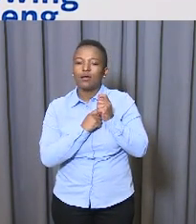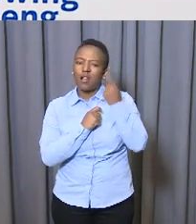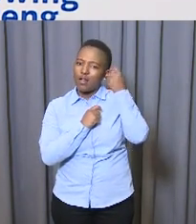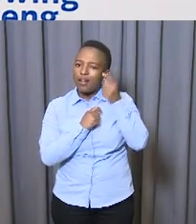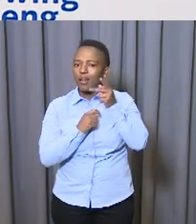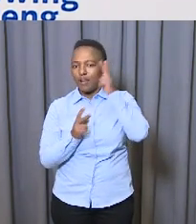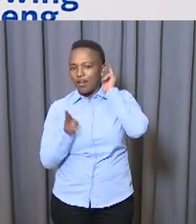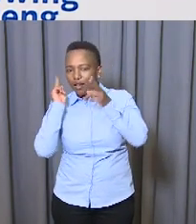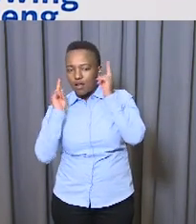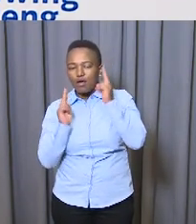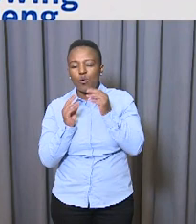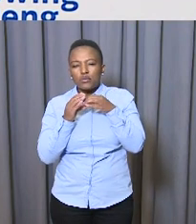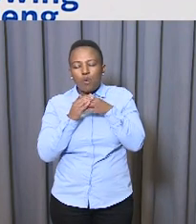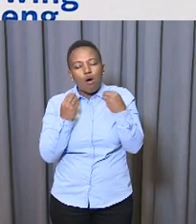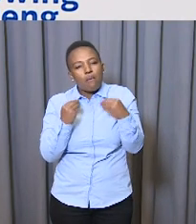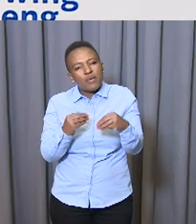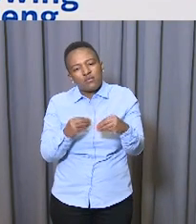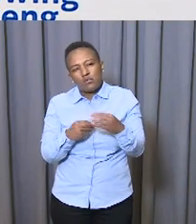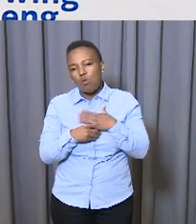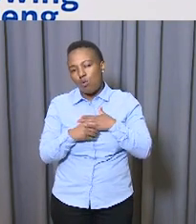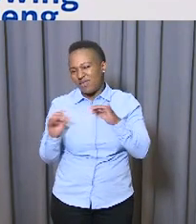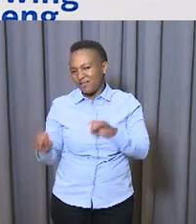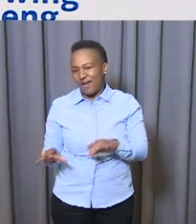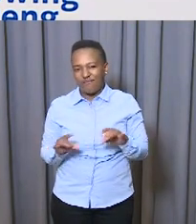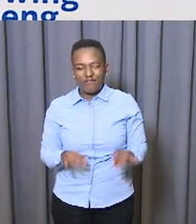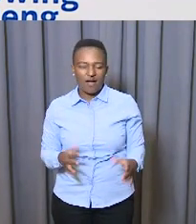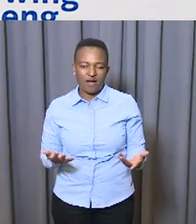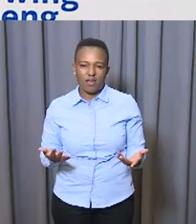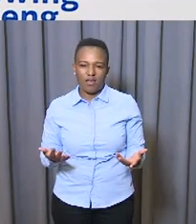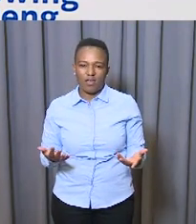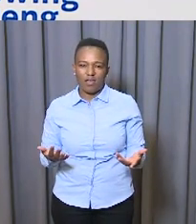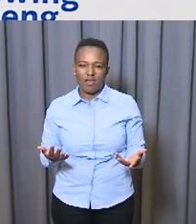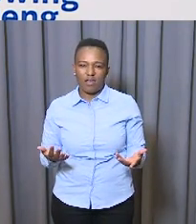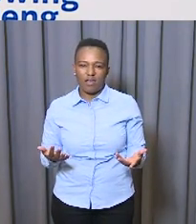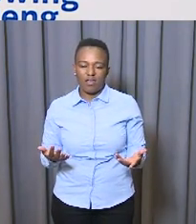small business are really, really suffering hard. Even the guys who are